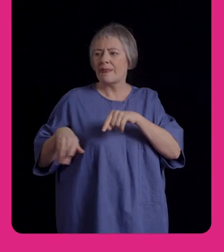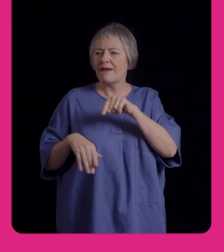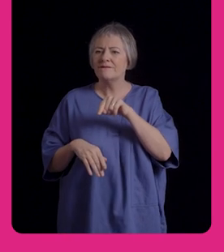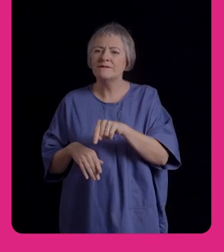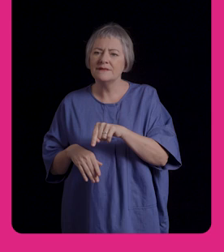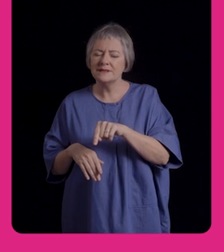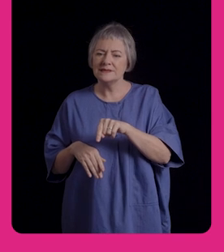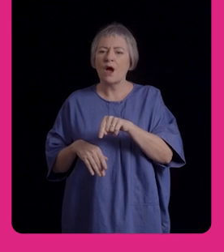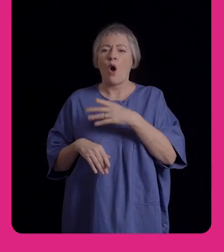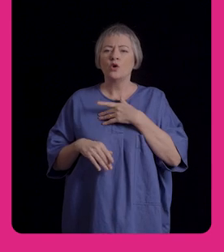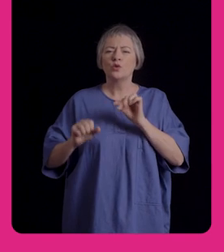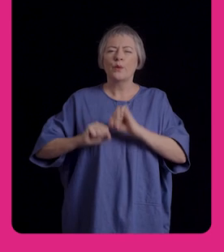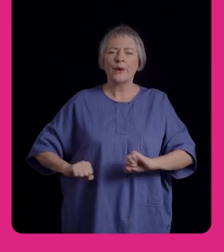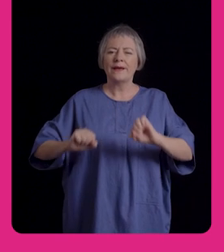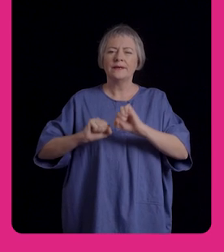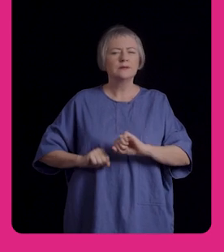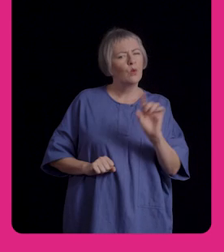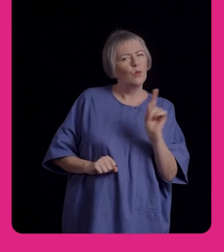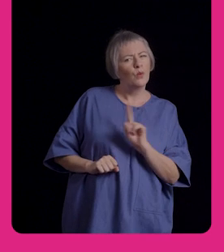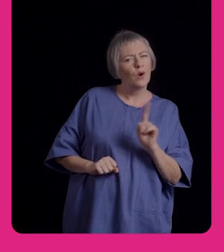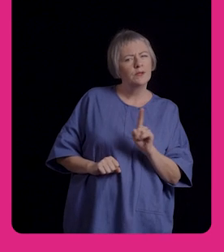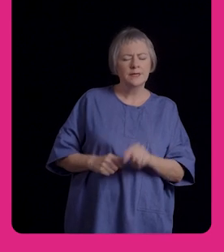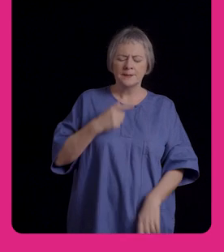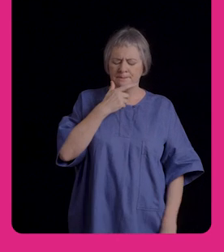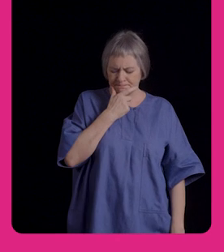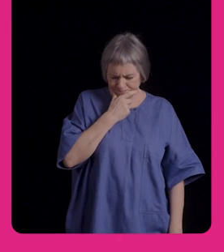do we just bide our time?